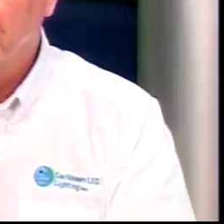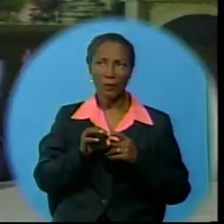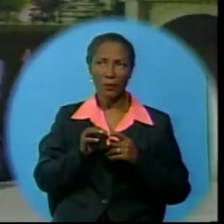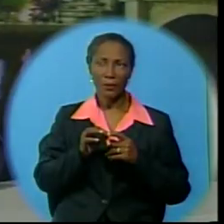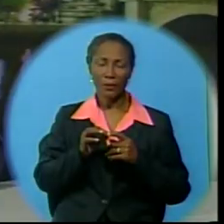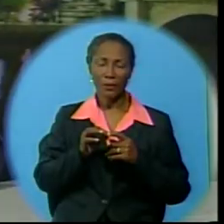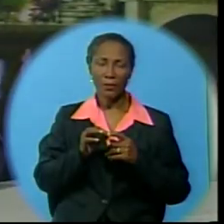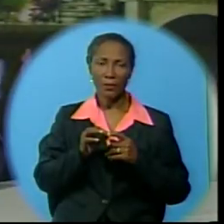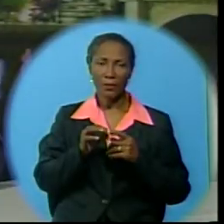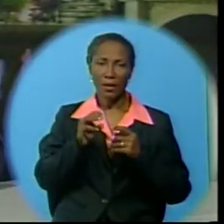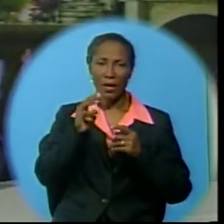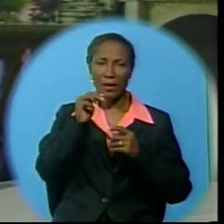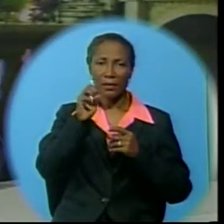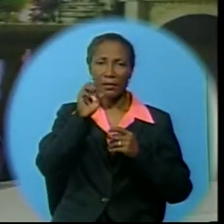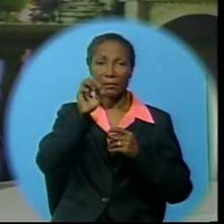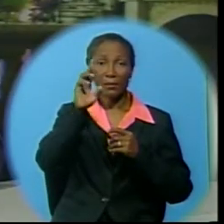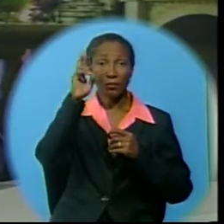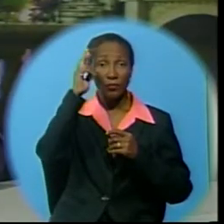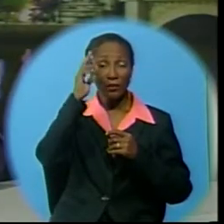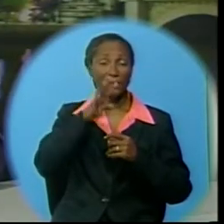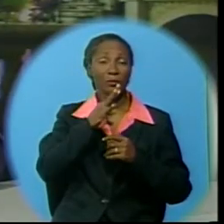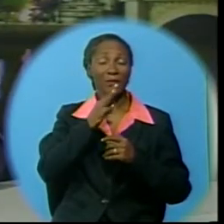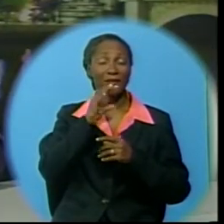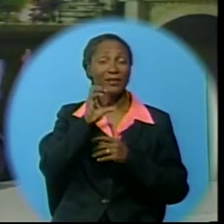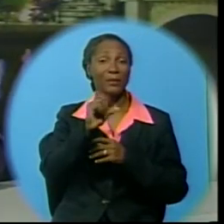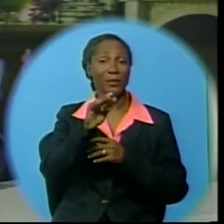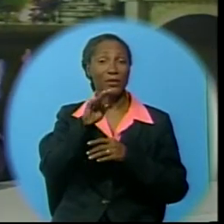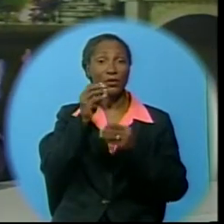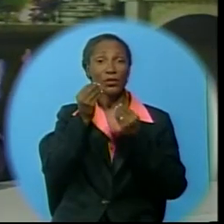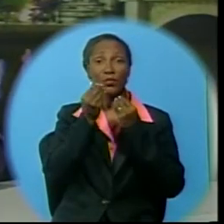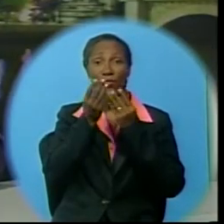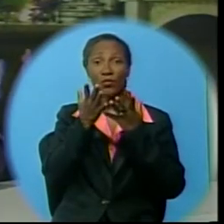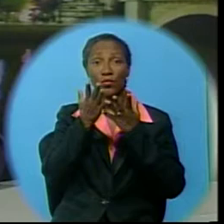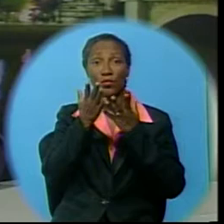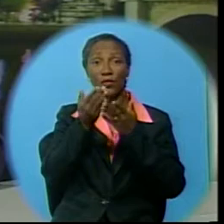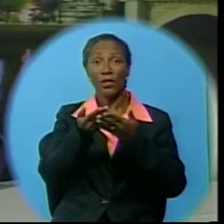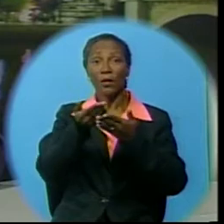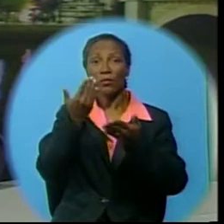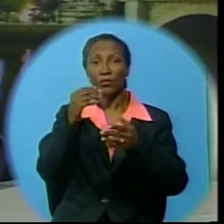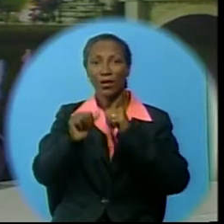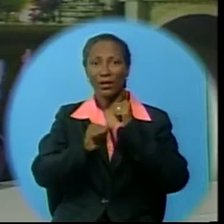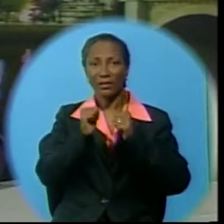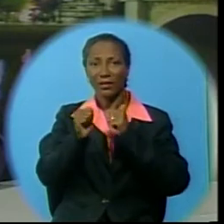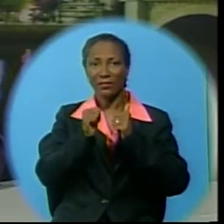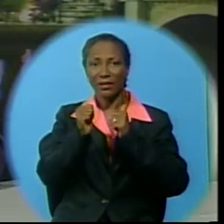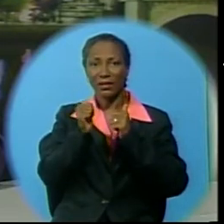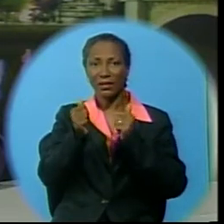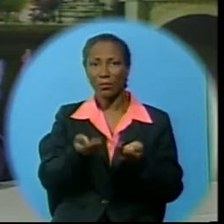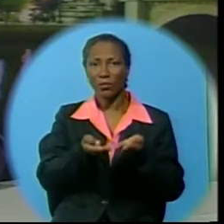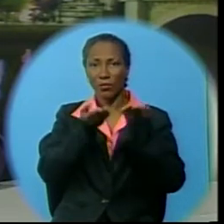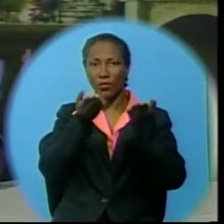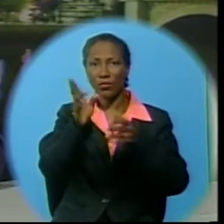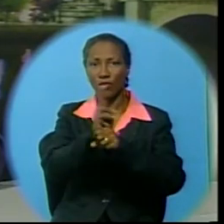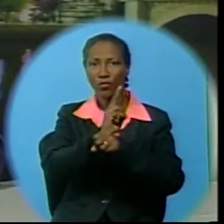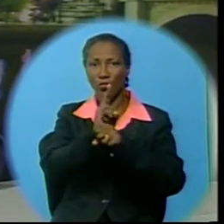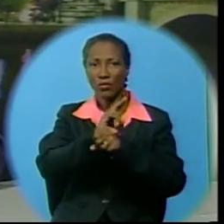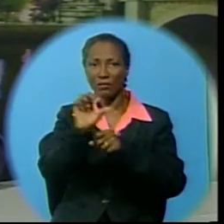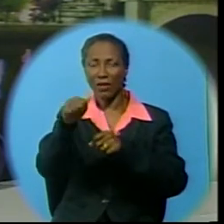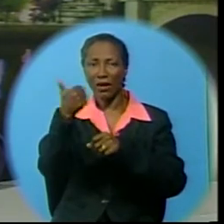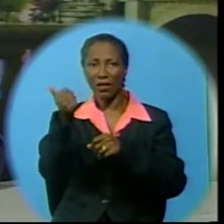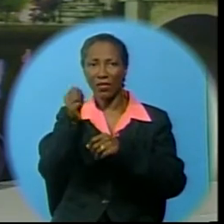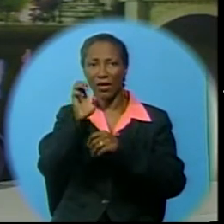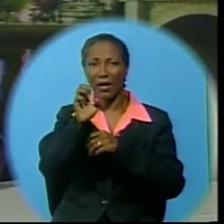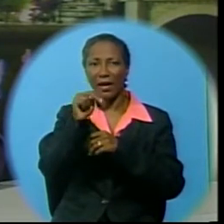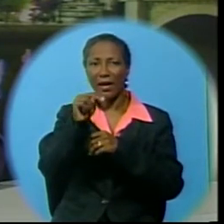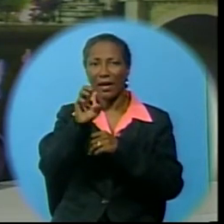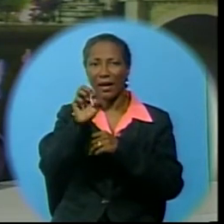want. Mr. Reed was speaking to CBC News ahead of activities this Sunday to promote the use of alternative energy,